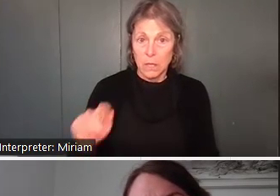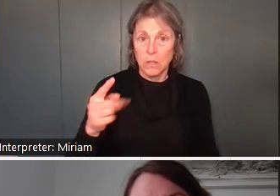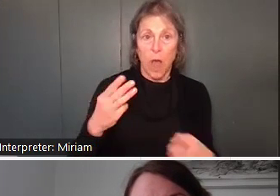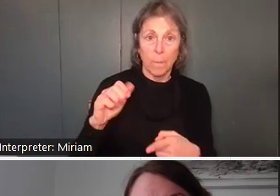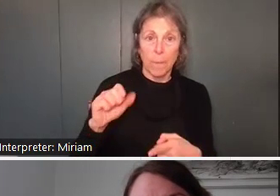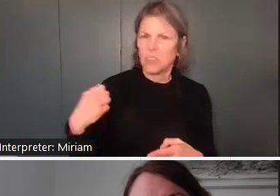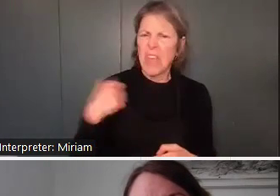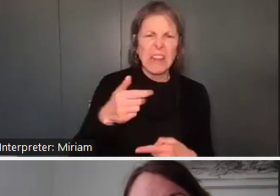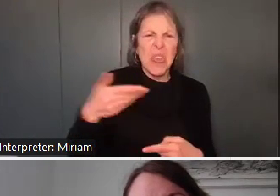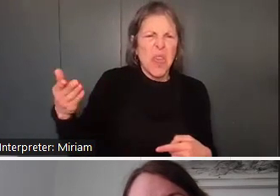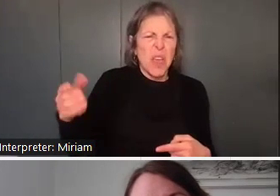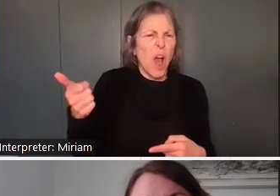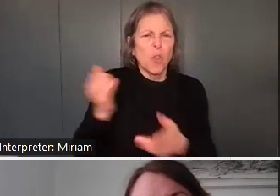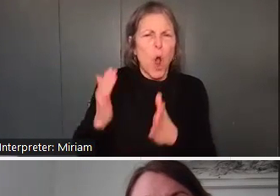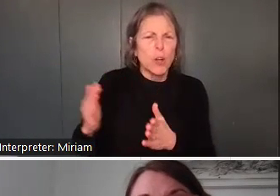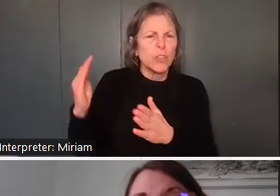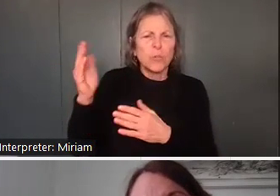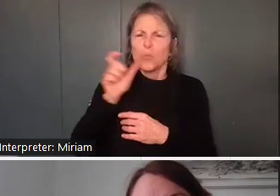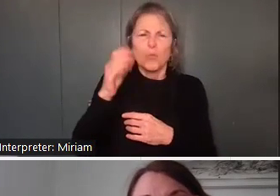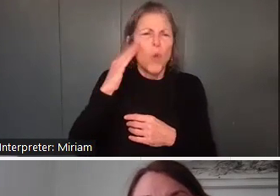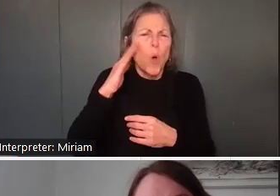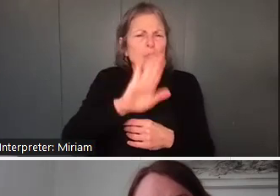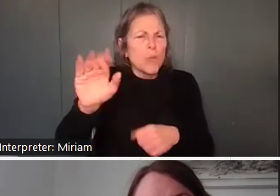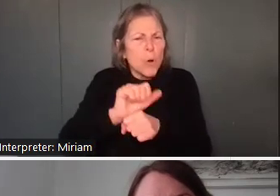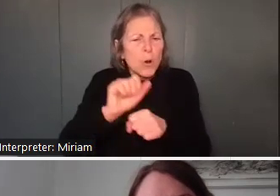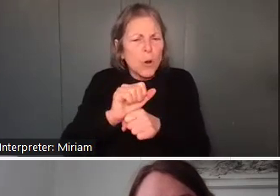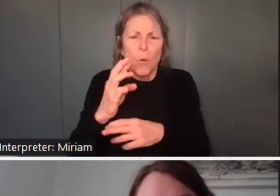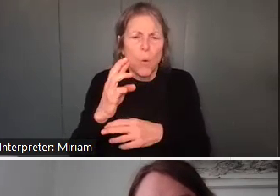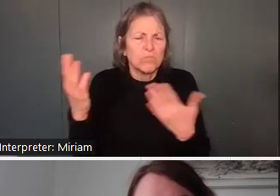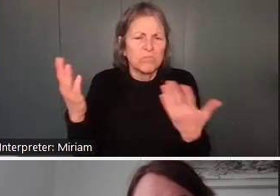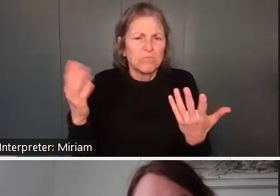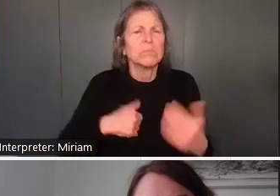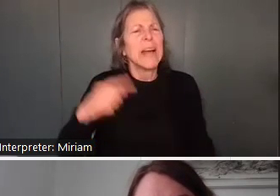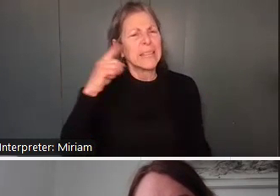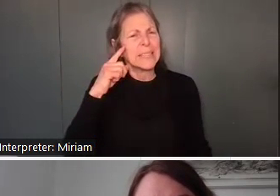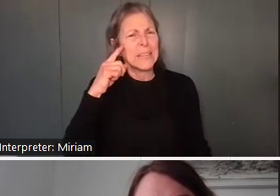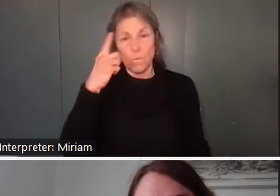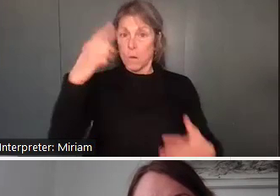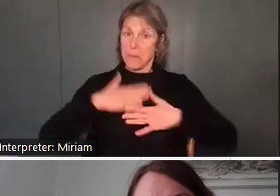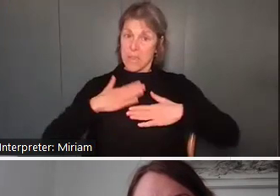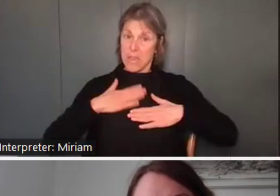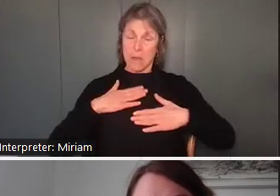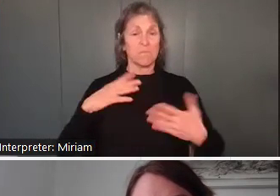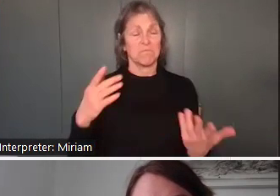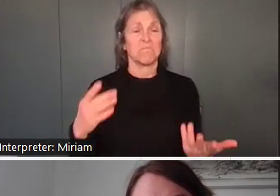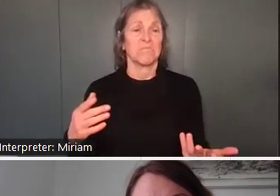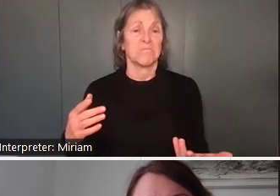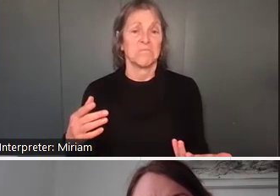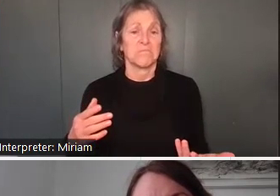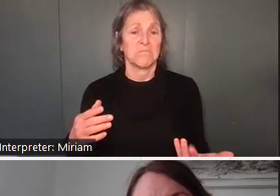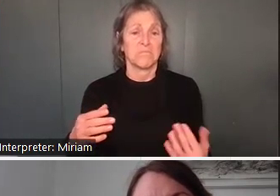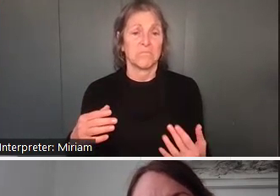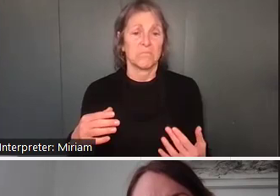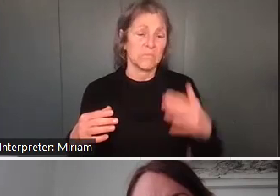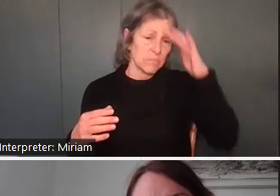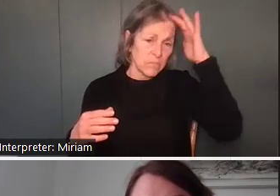another artist who knows your work. It could be, you know what I mean? Like, yeah, I think, and then I think that that's, to me, that's for number 5, maybe better just